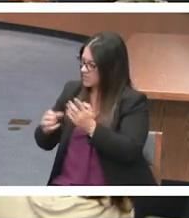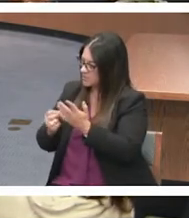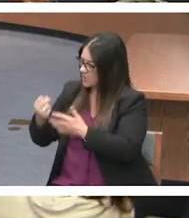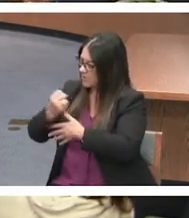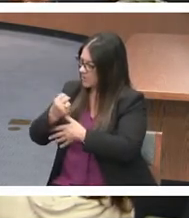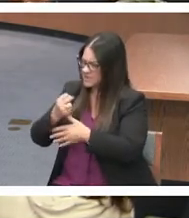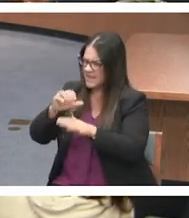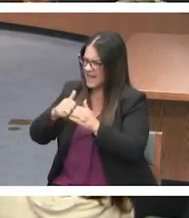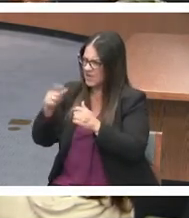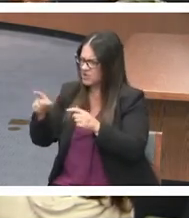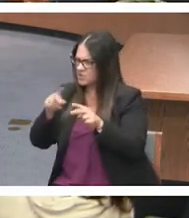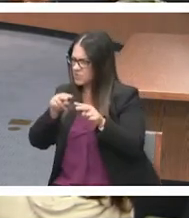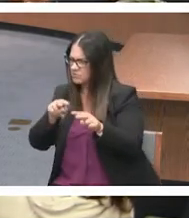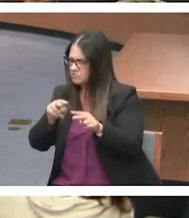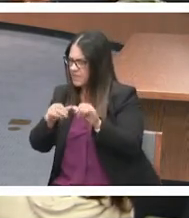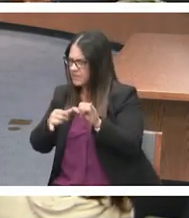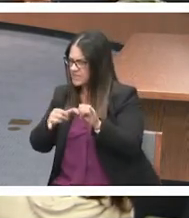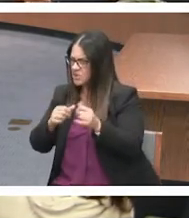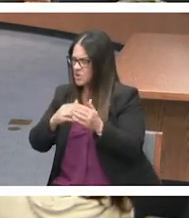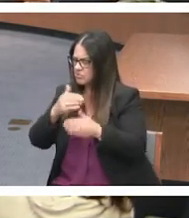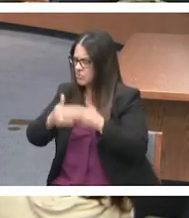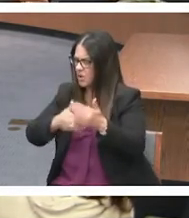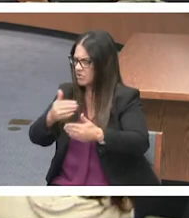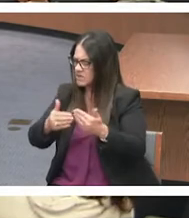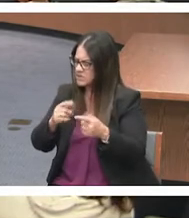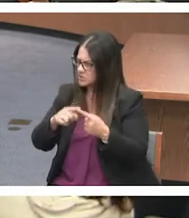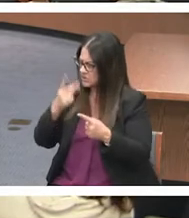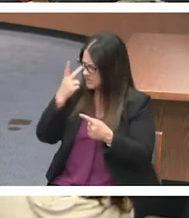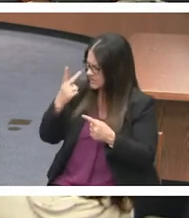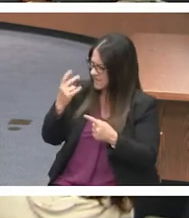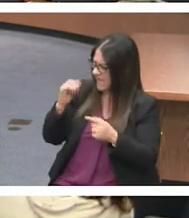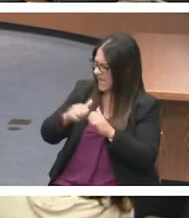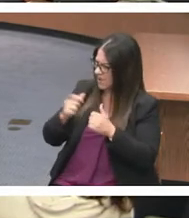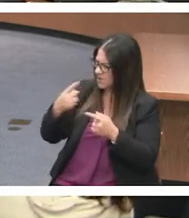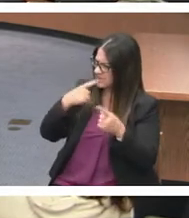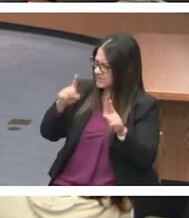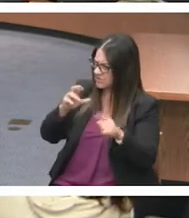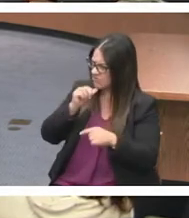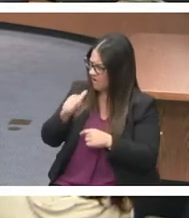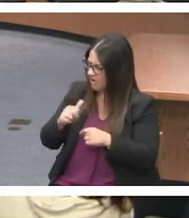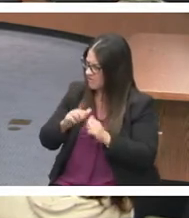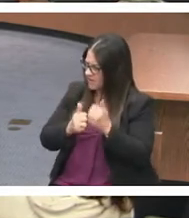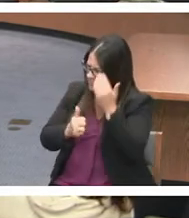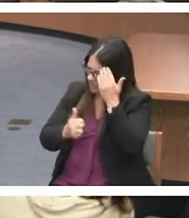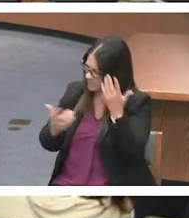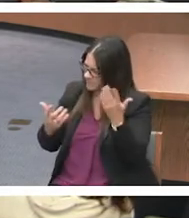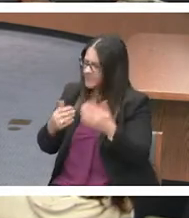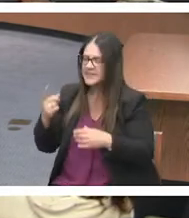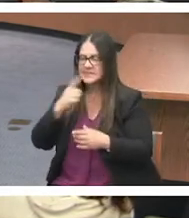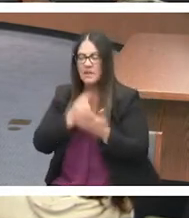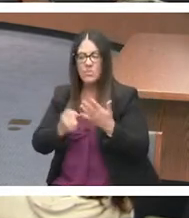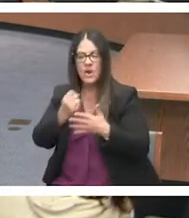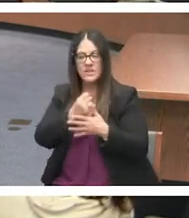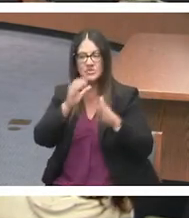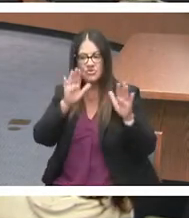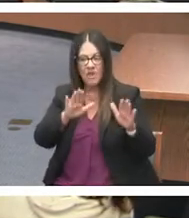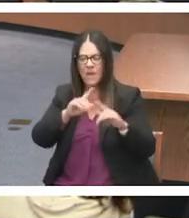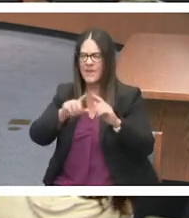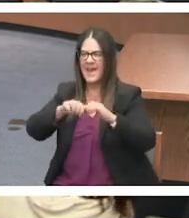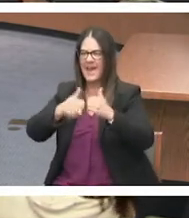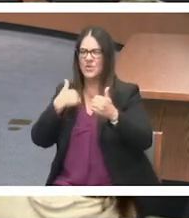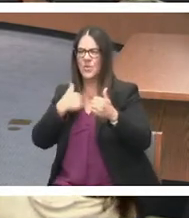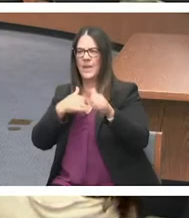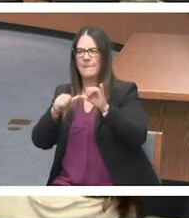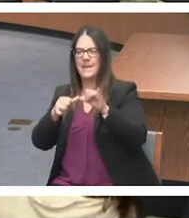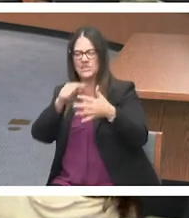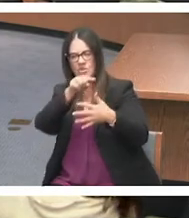measure progress so you and others know if you're succeeding? Yeah, it's a great question. So priorities are great, but how do we measure the